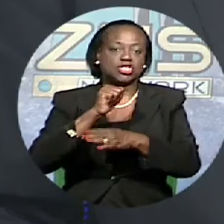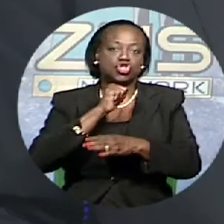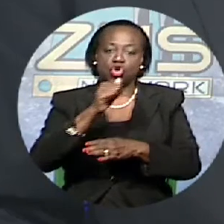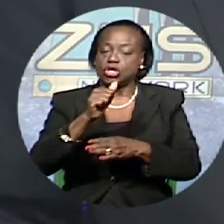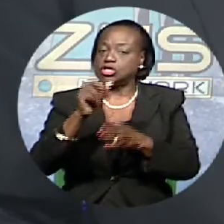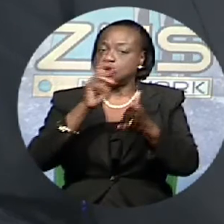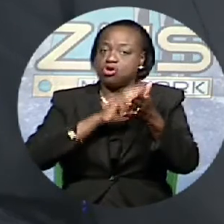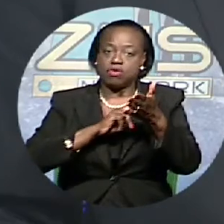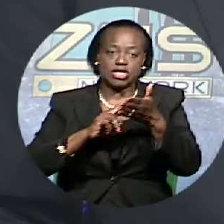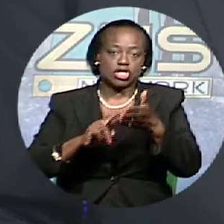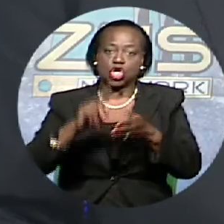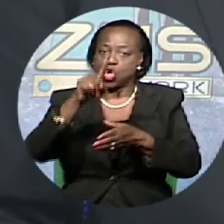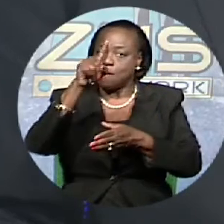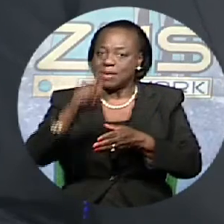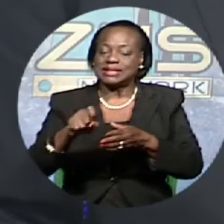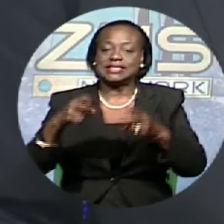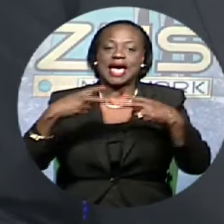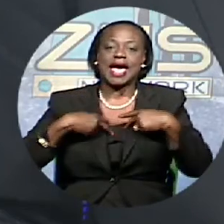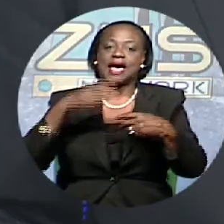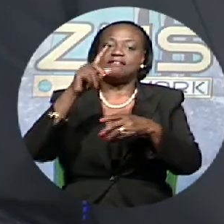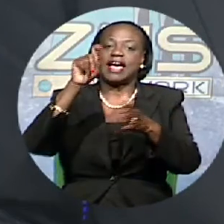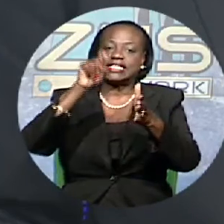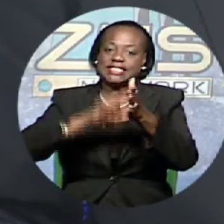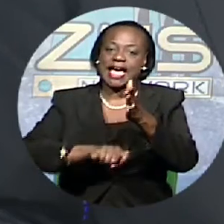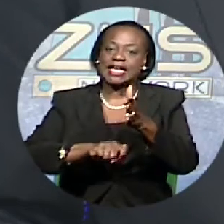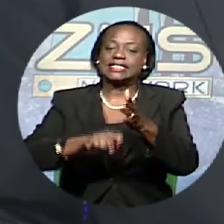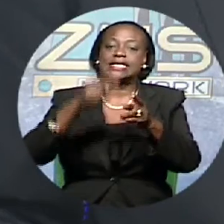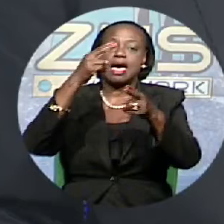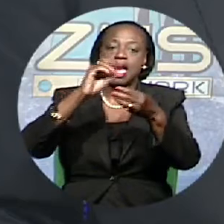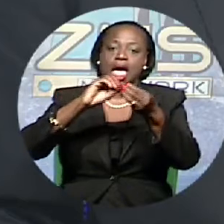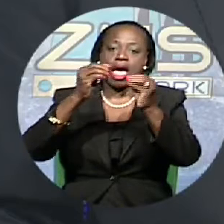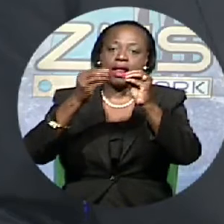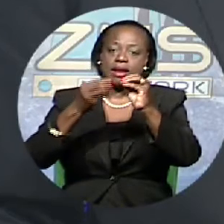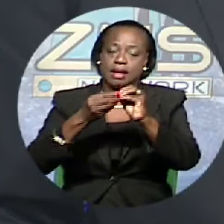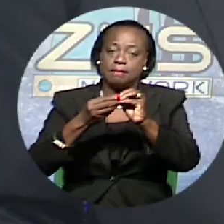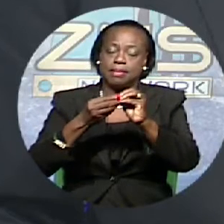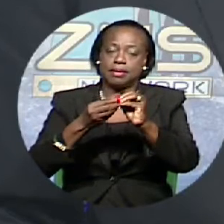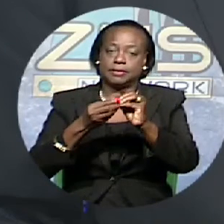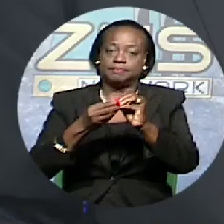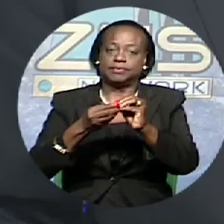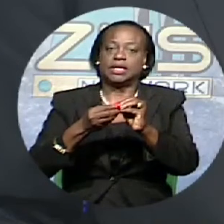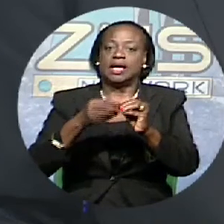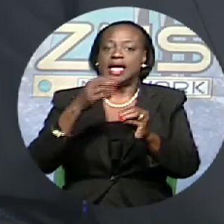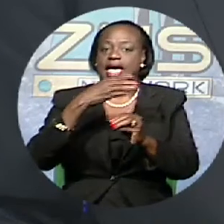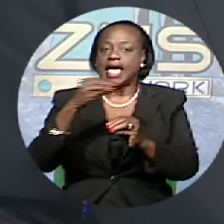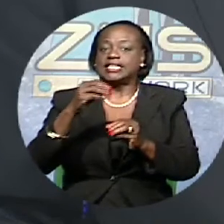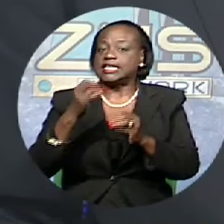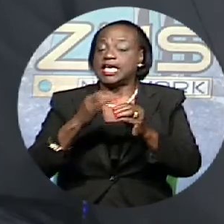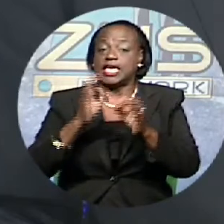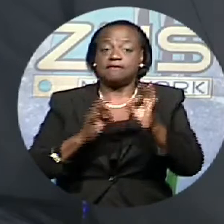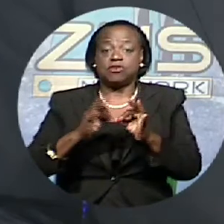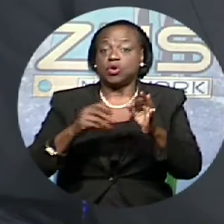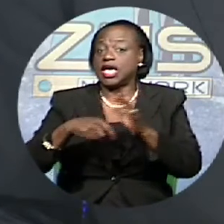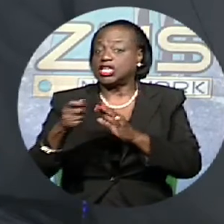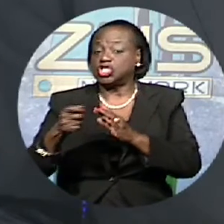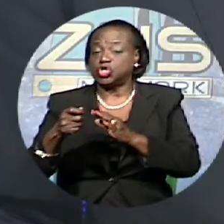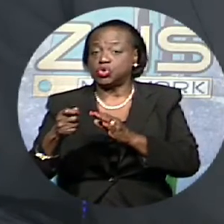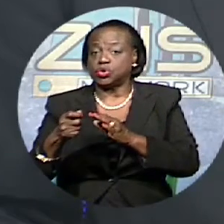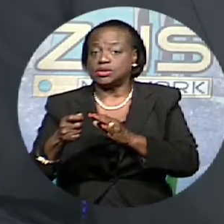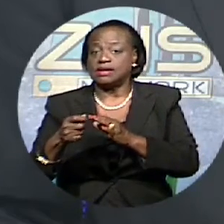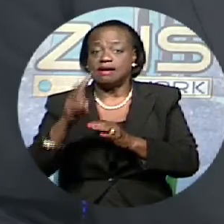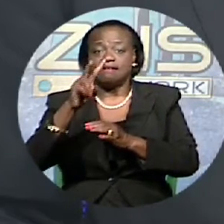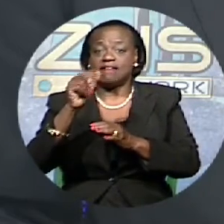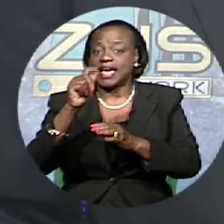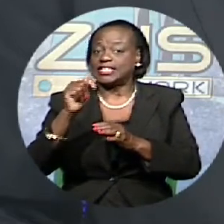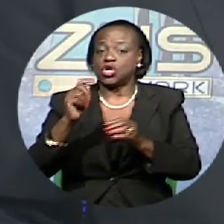tax identification number, which must be on all receipts. Authorities say businesses that issue VAT receipts without being registrants will